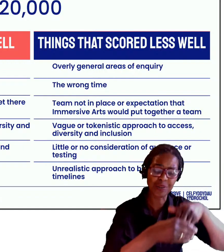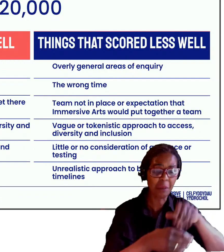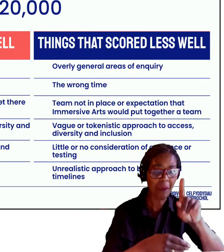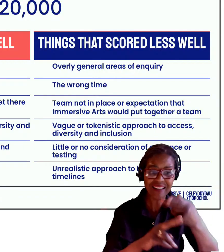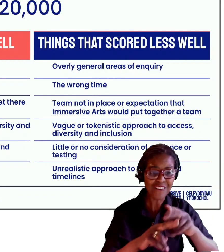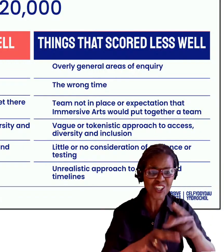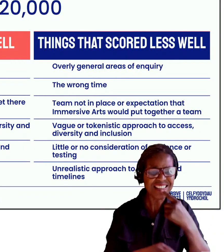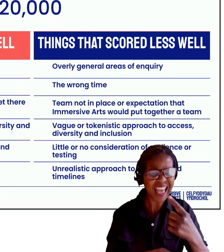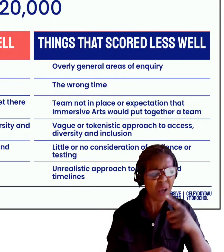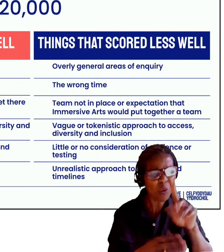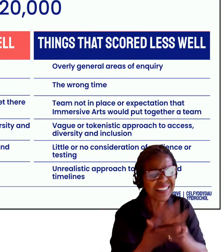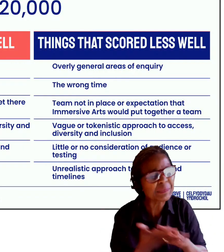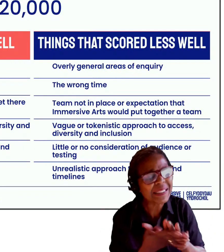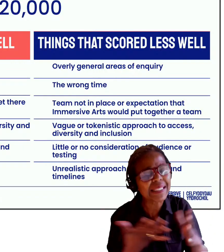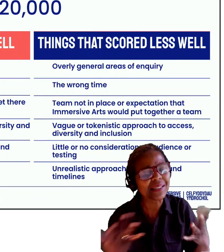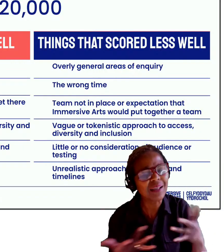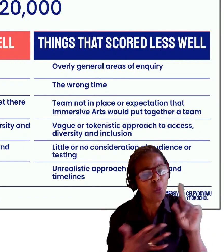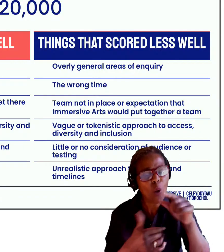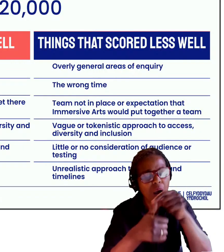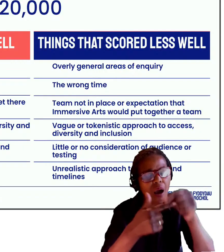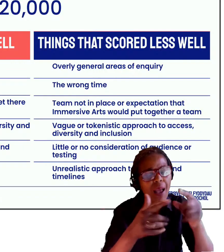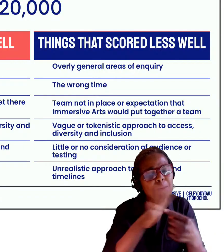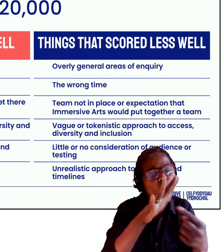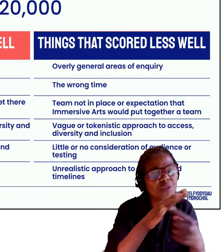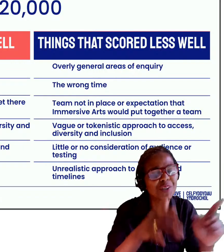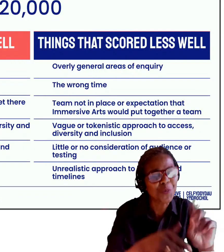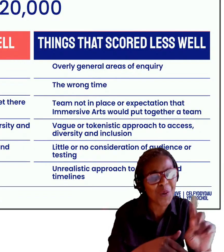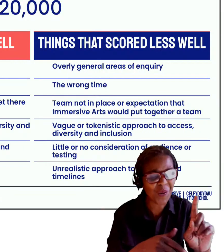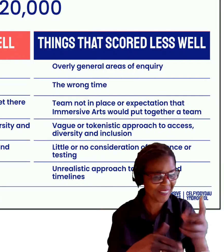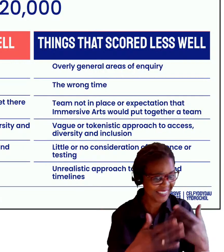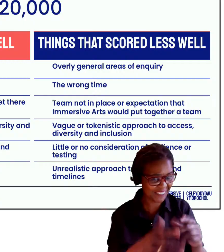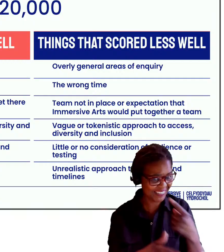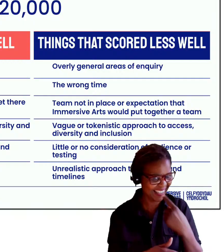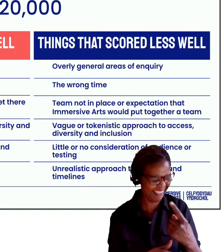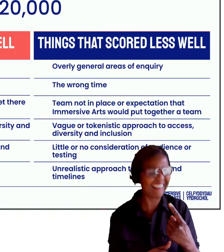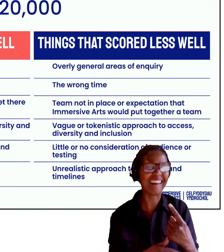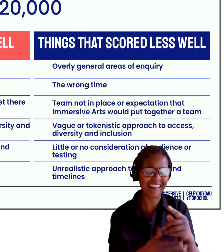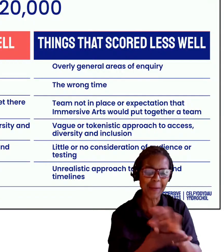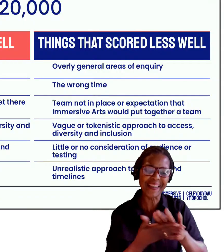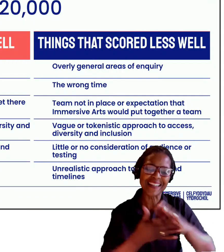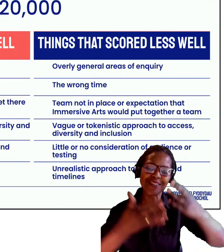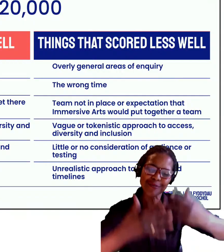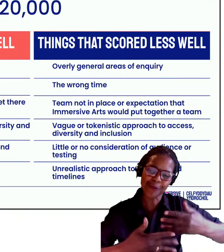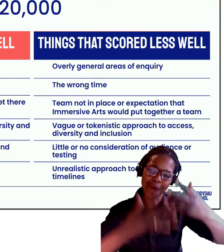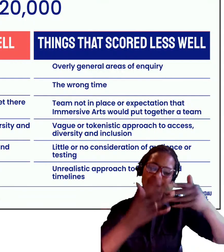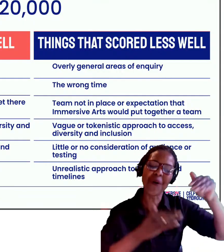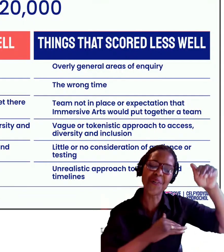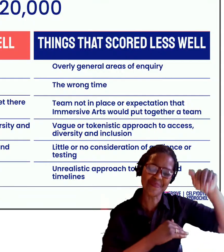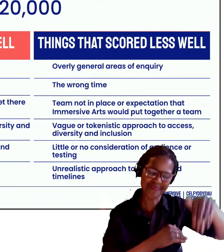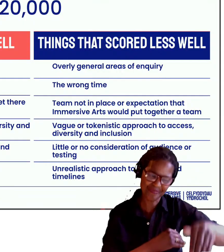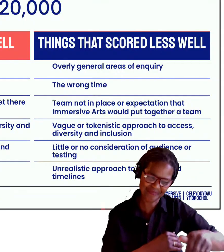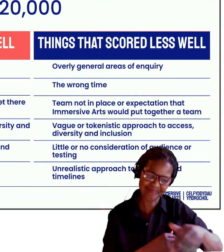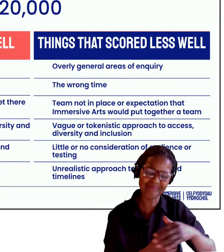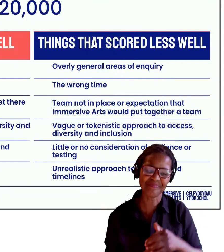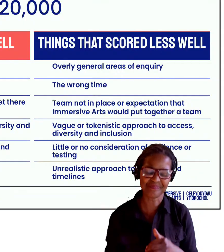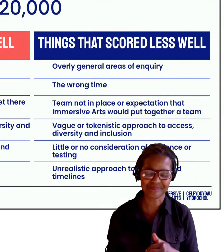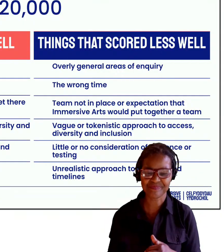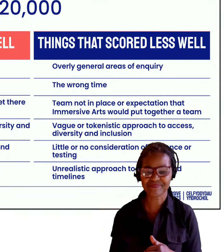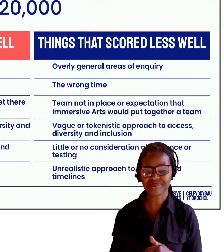aspects would likely be important, given the idea that was proposed, and the plans the applicants had to address those